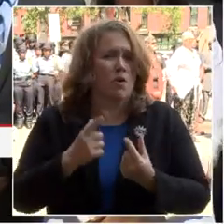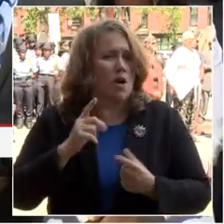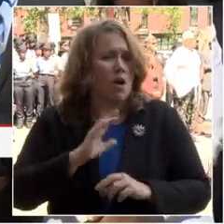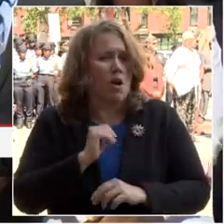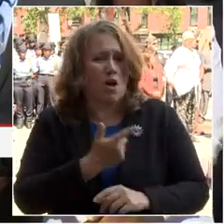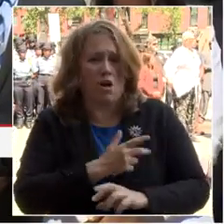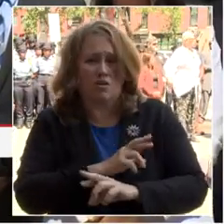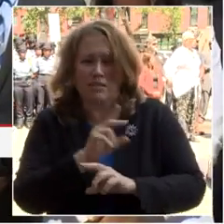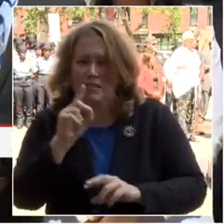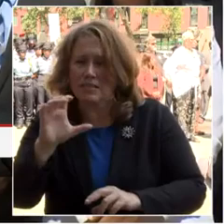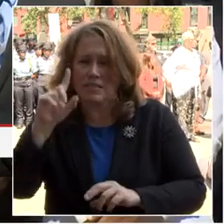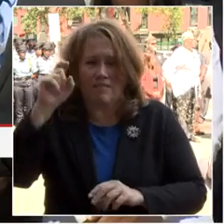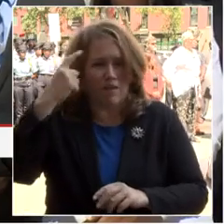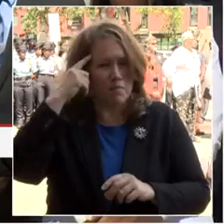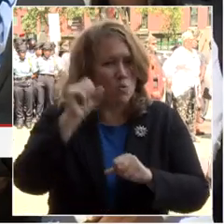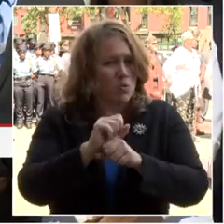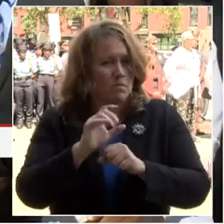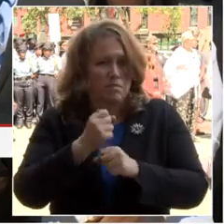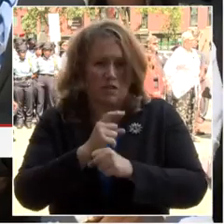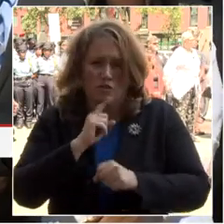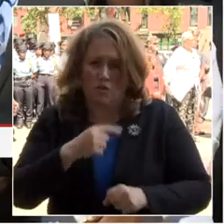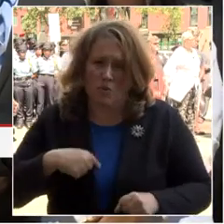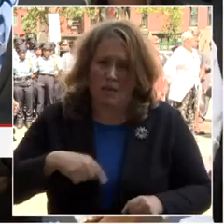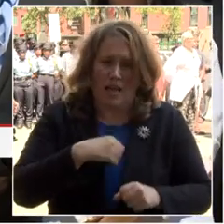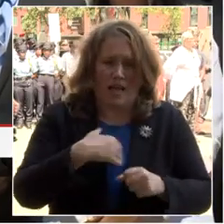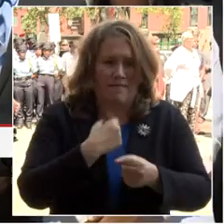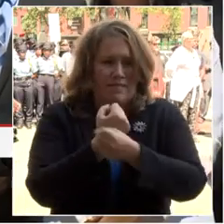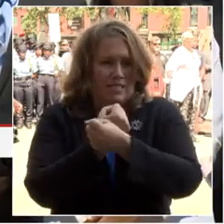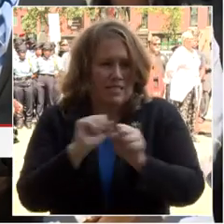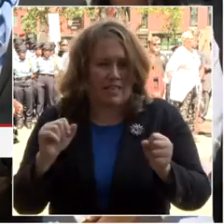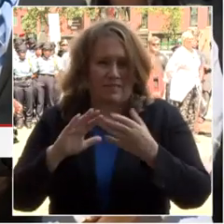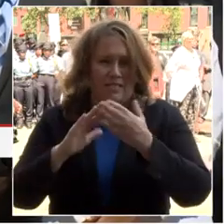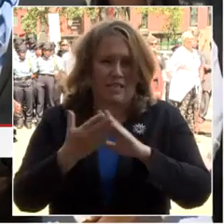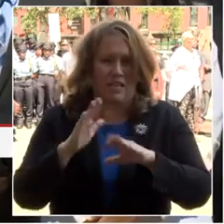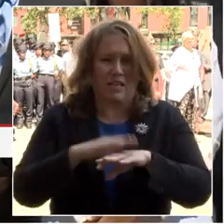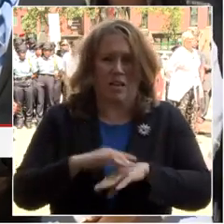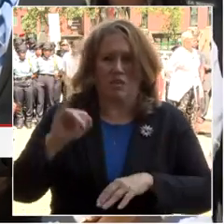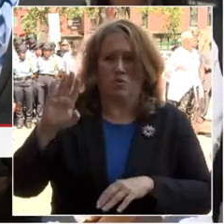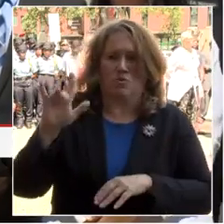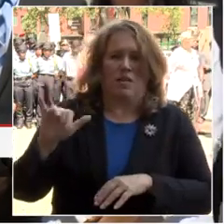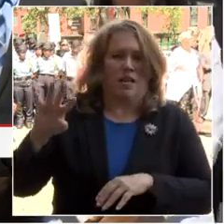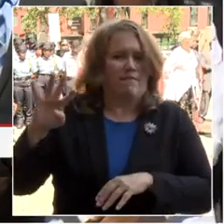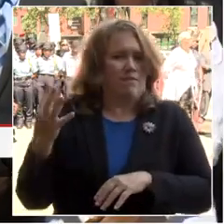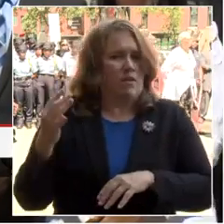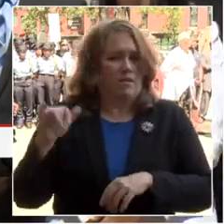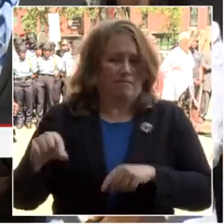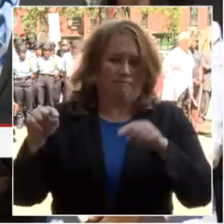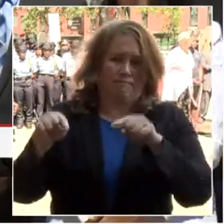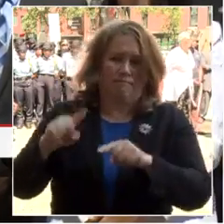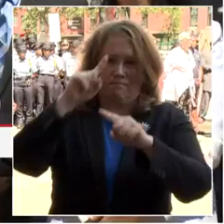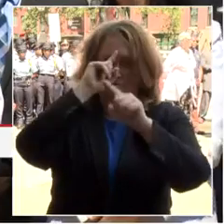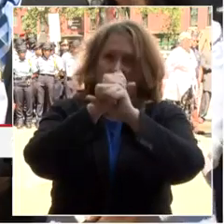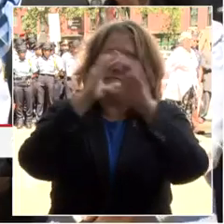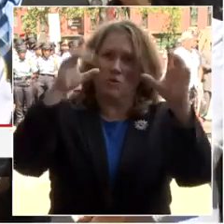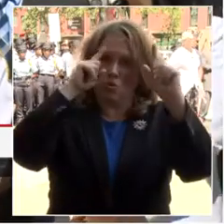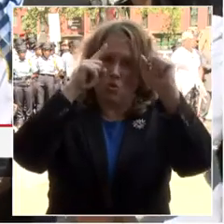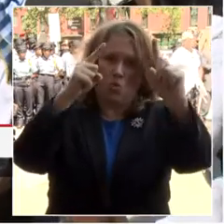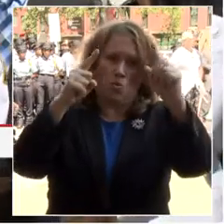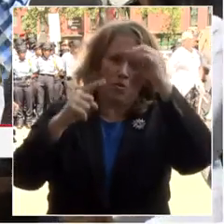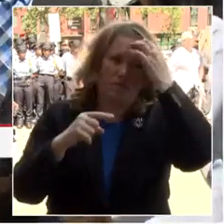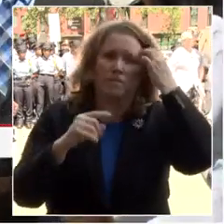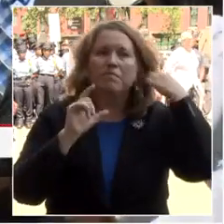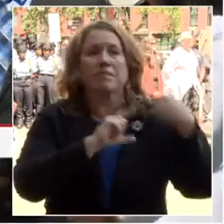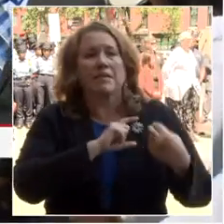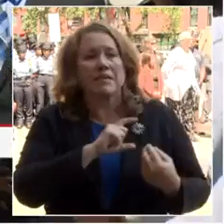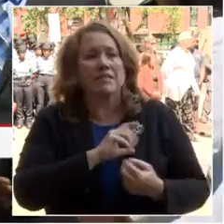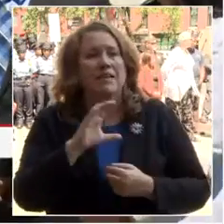working to ensure that we have a safe city on the 4th of July. I also want to acknowledge our police cadets. They're in the back over